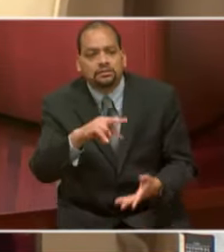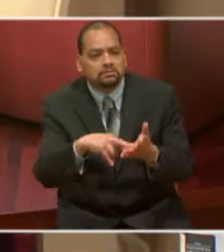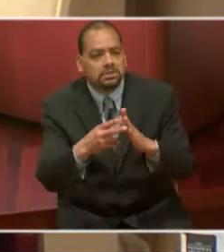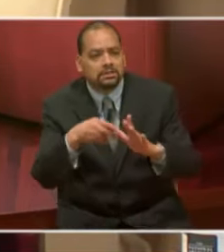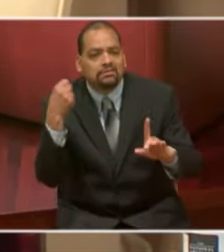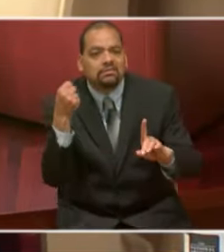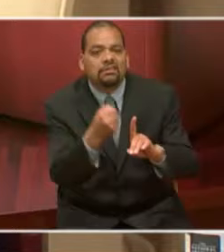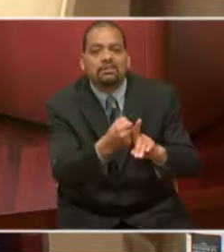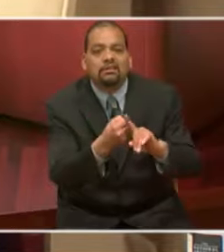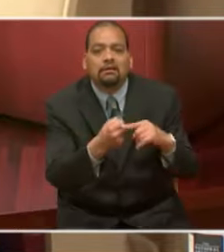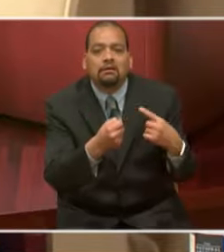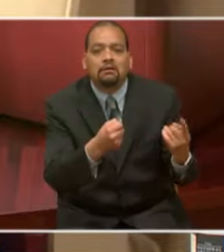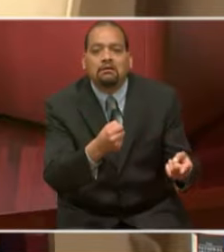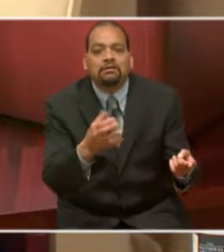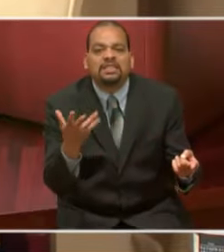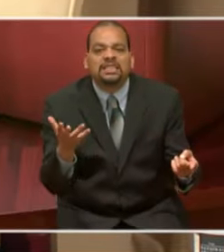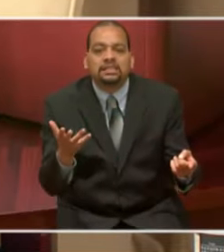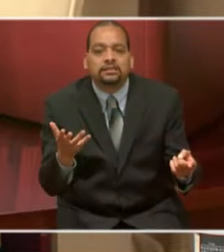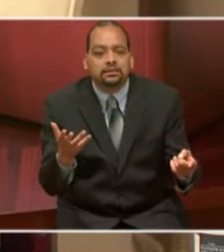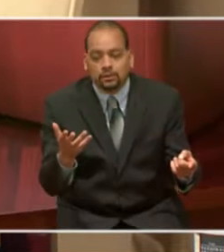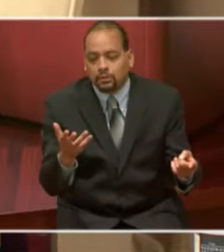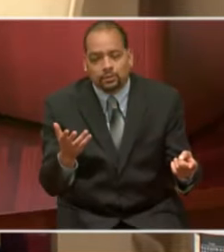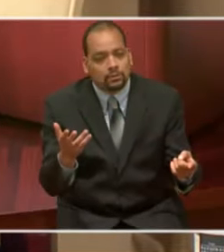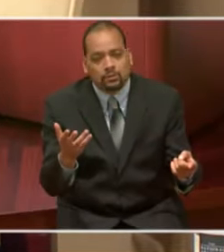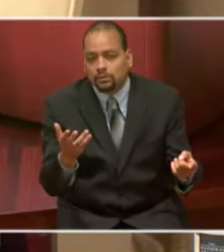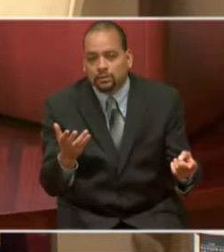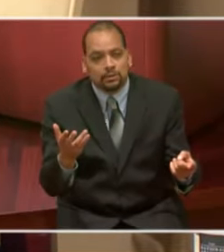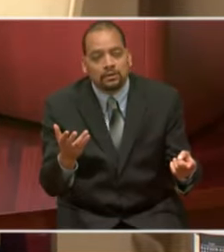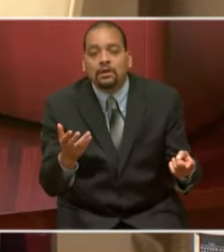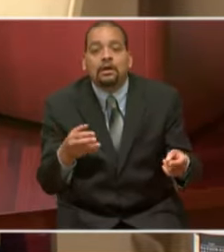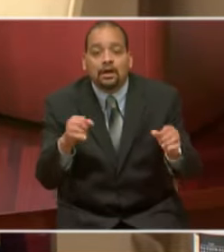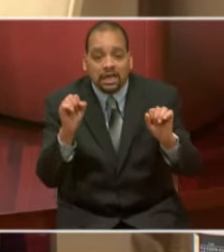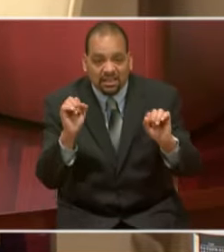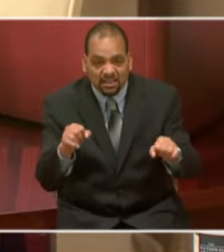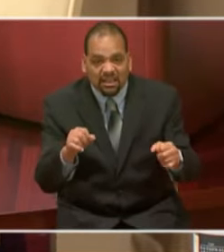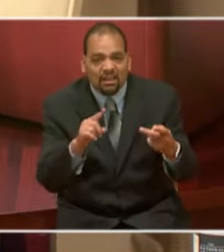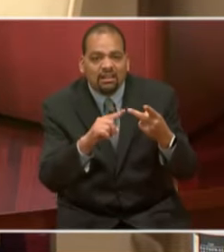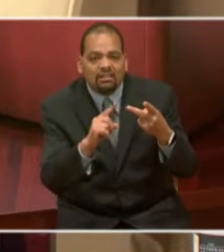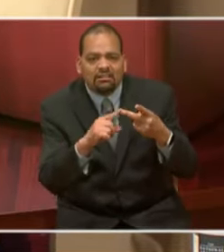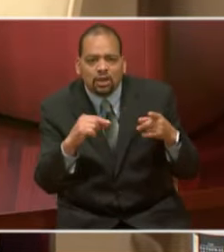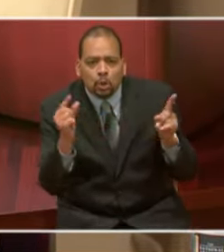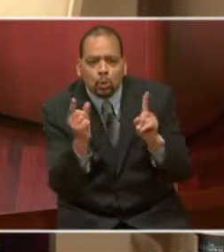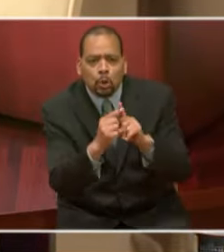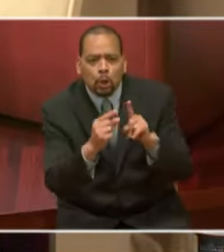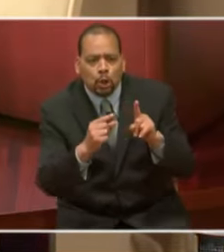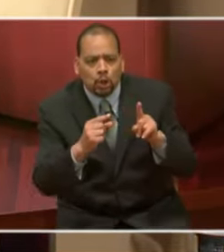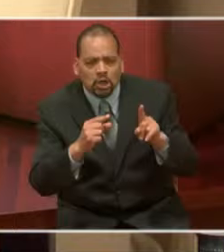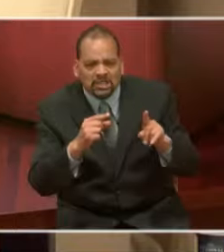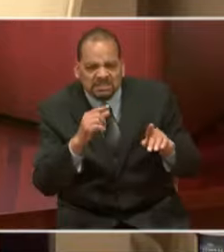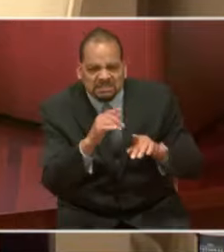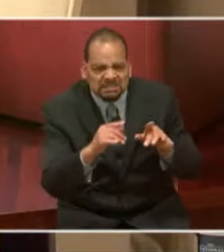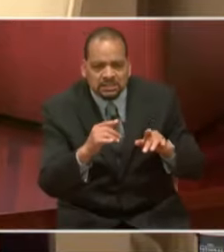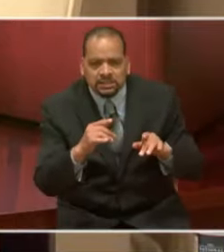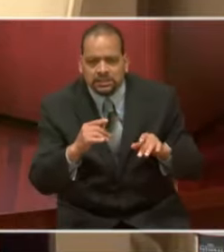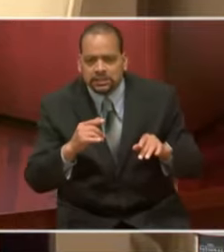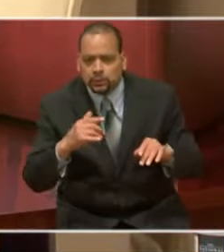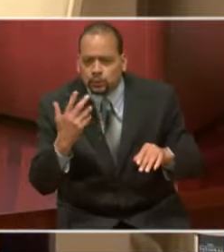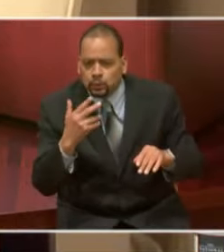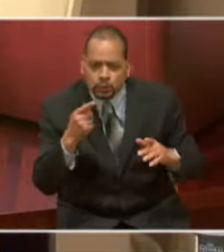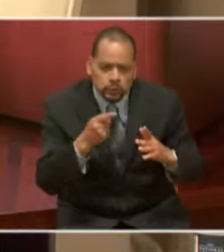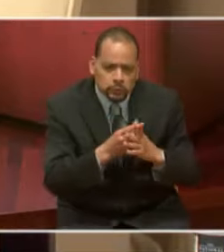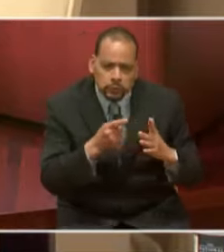Johannesburg to meet with a group of activists, a group of young people. And they started telling their story of